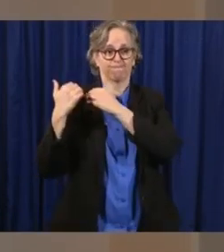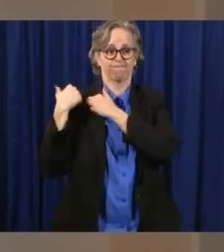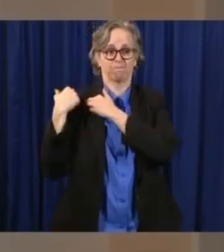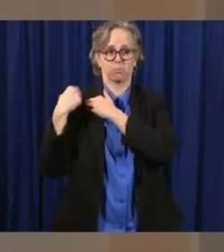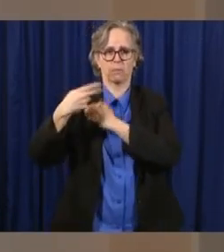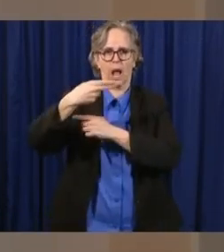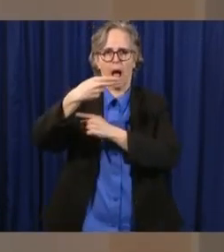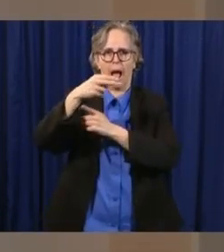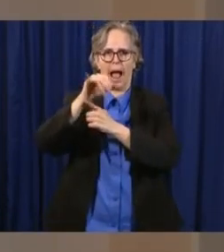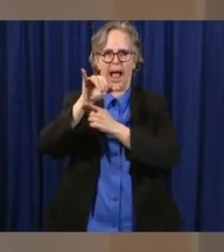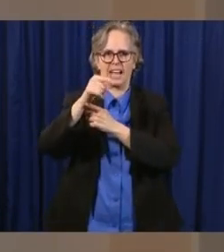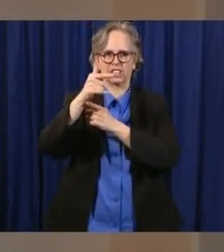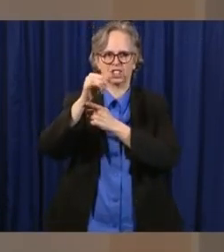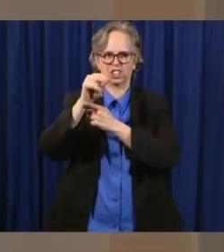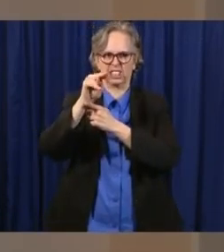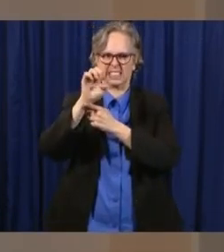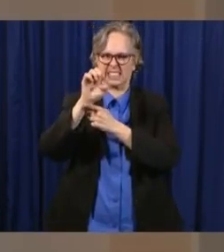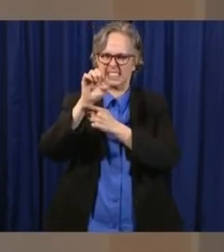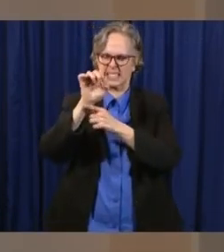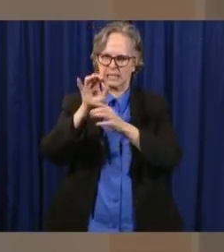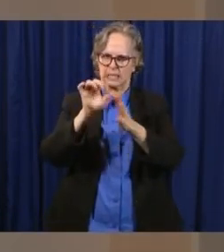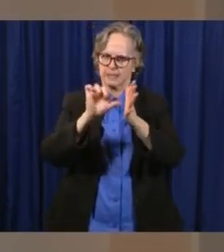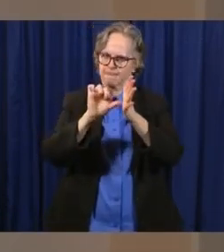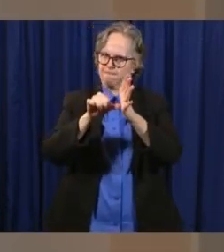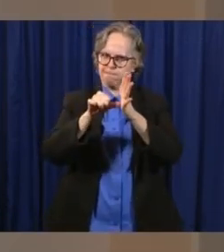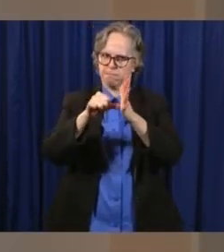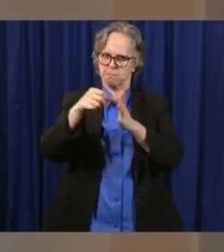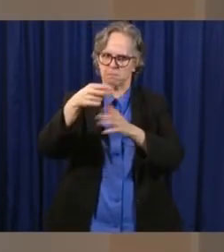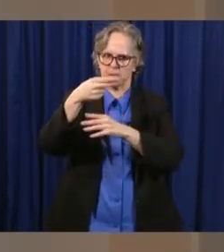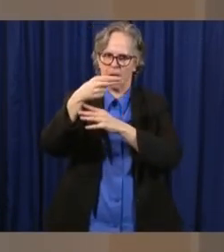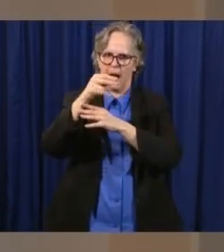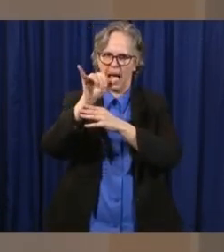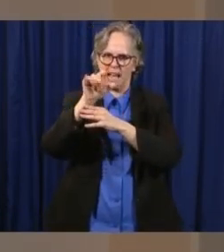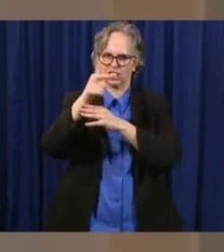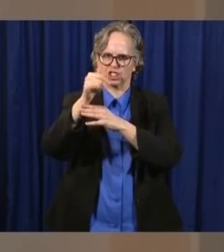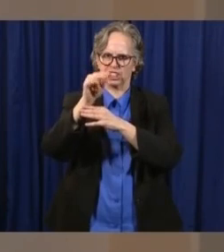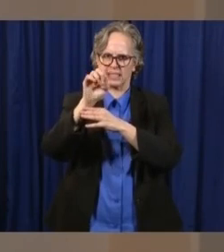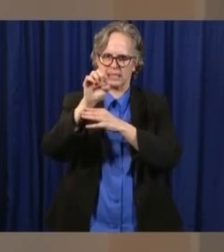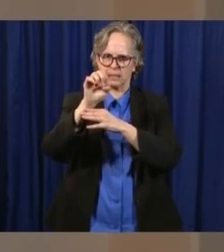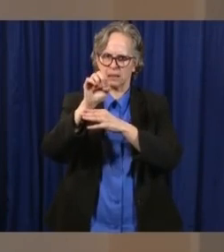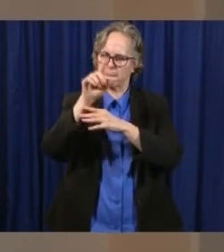that day comes that we relieve the restrictions, does not go away. It's